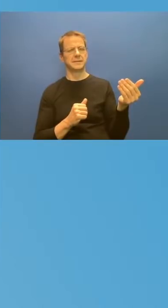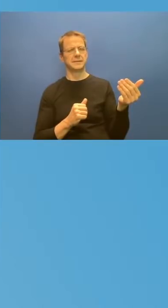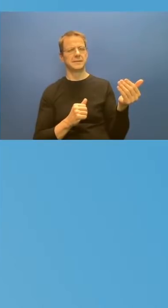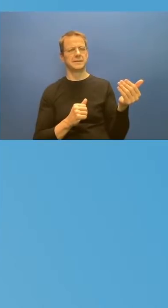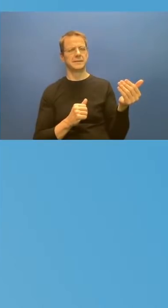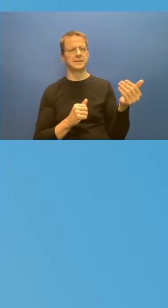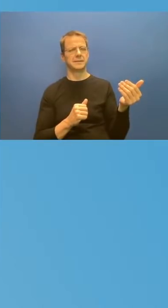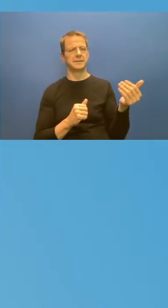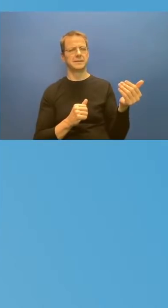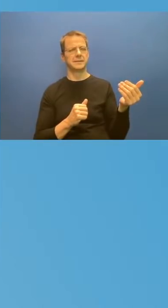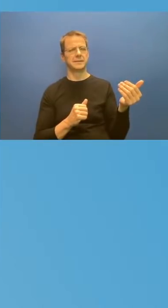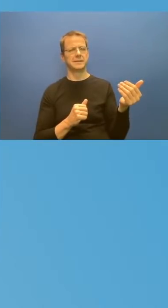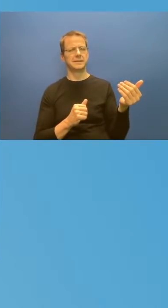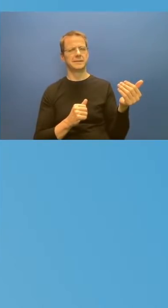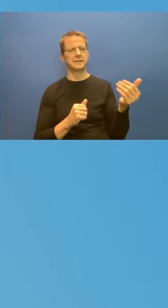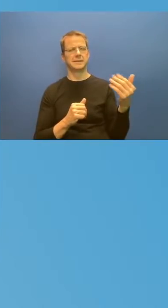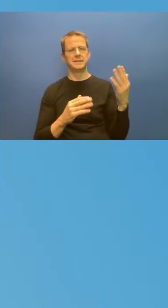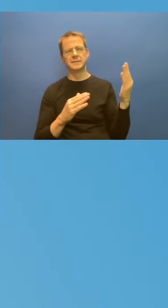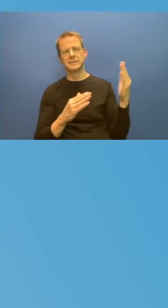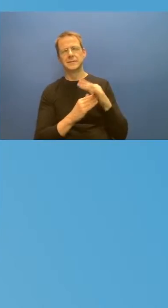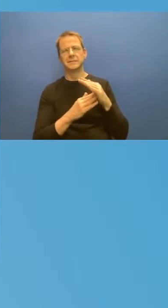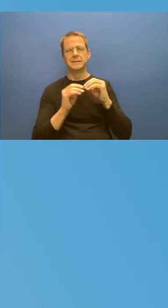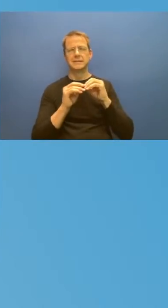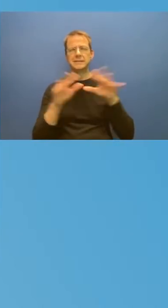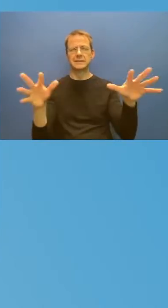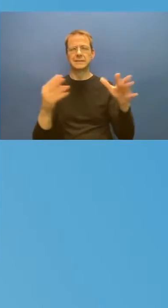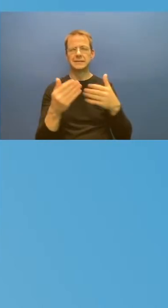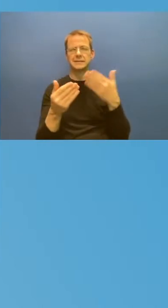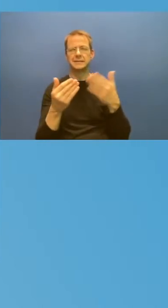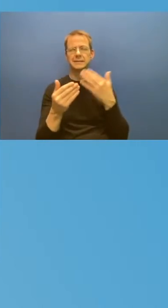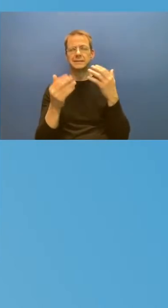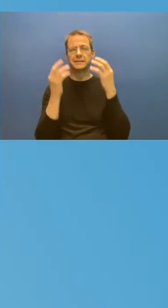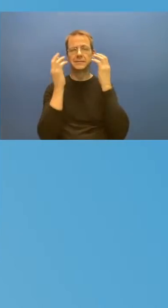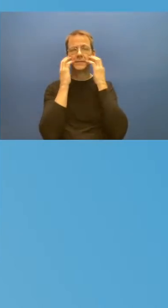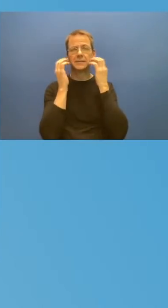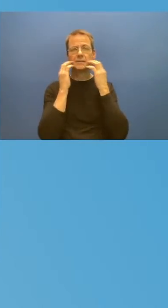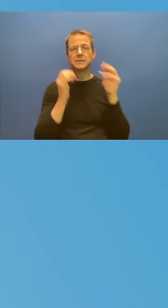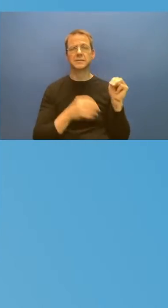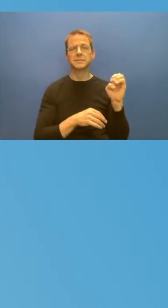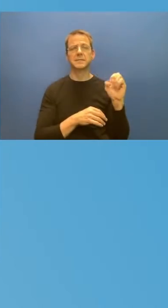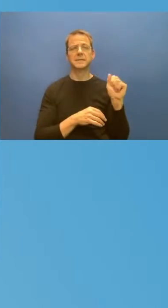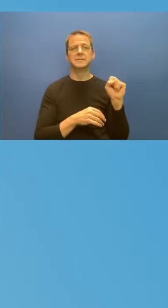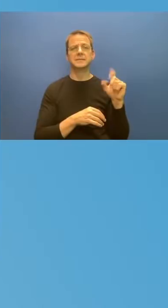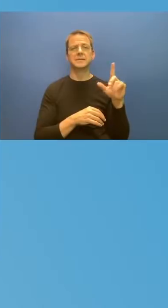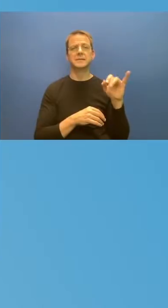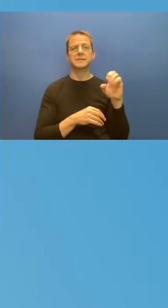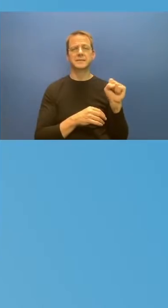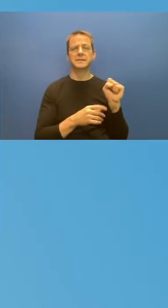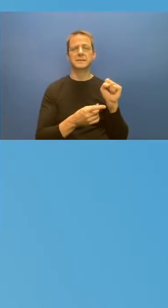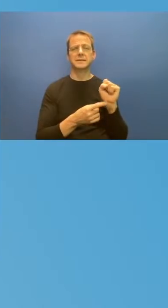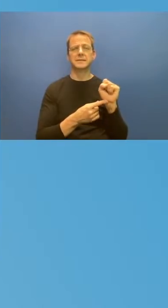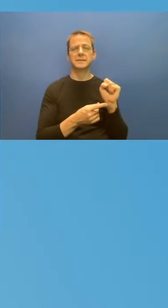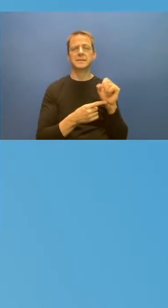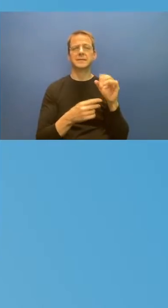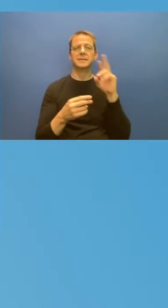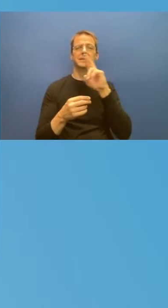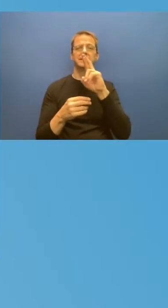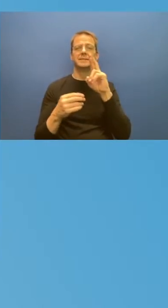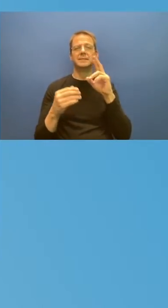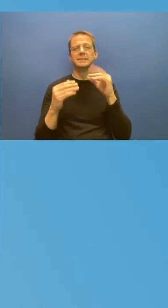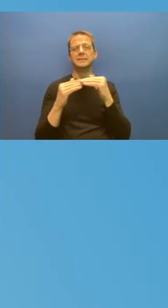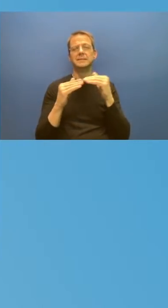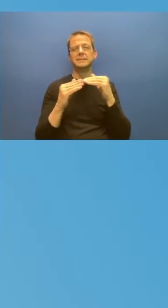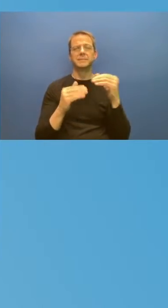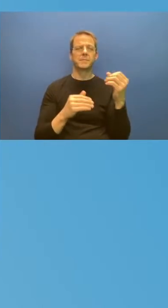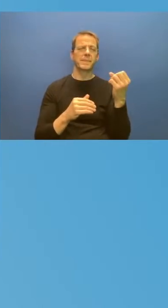between 12 and 20. And we're getting pretty close to that. Is there a theoretical upper limit? And